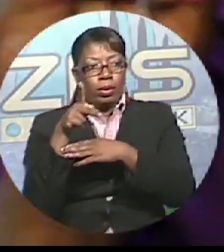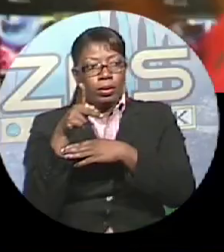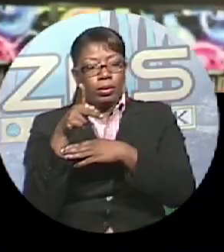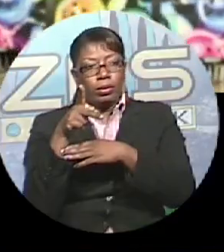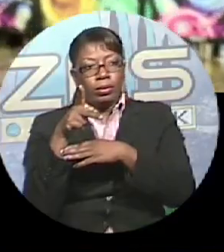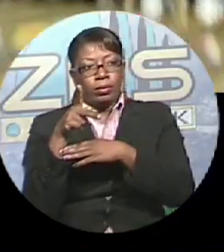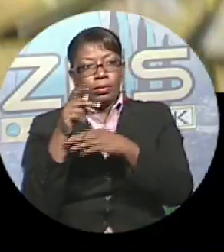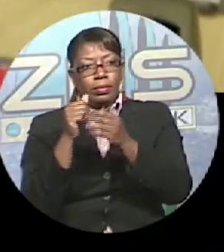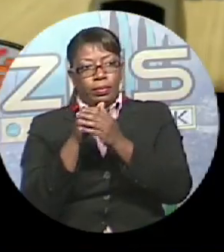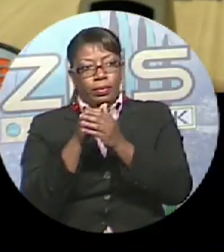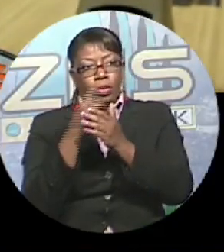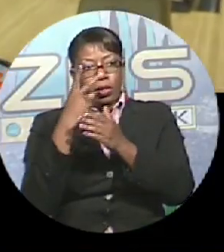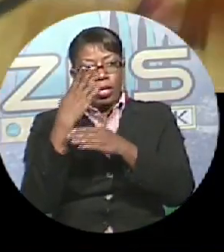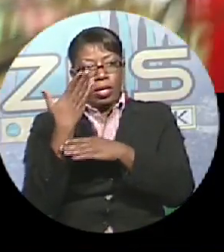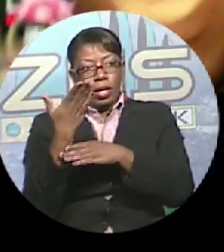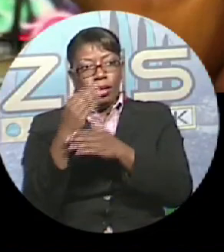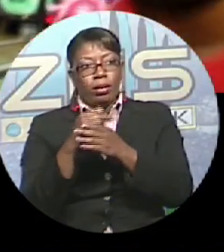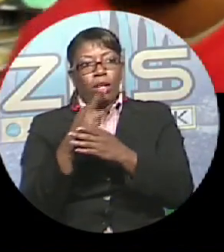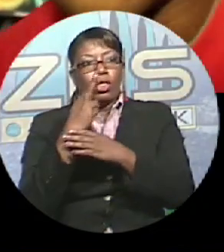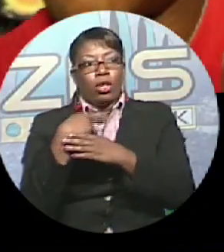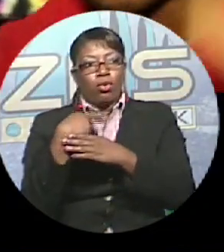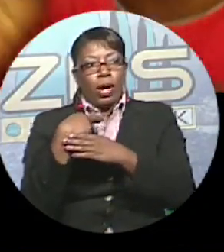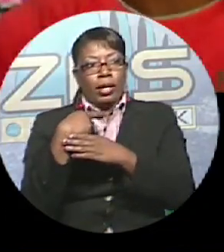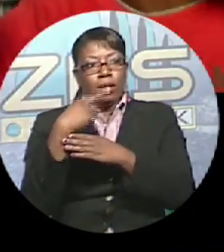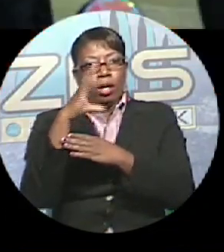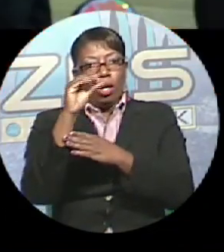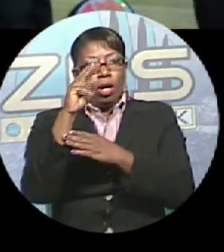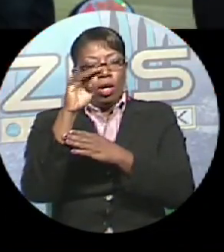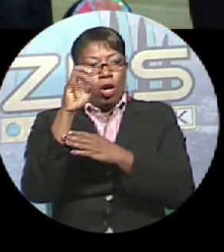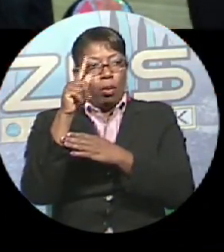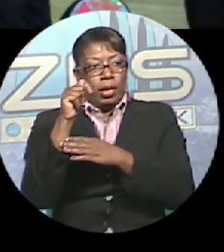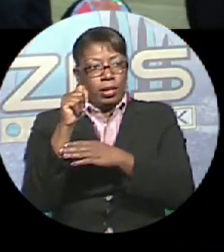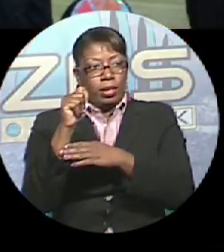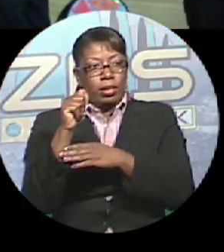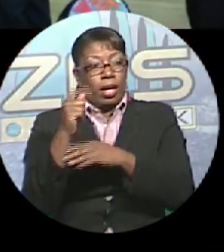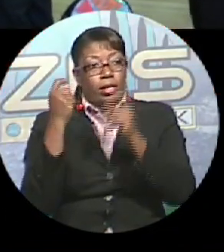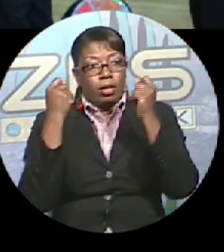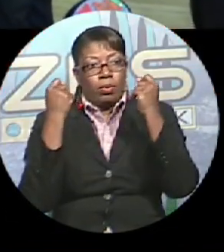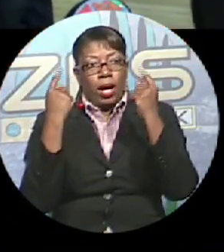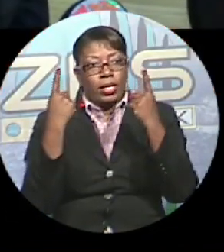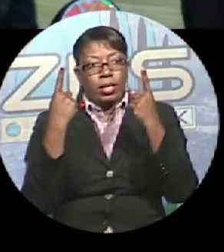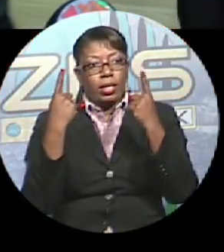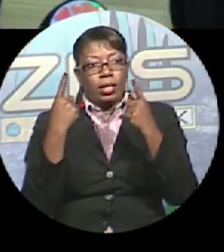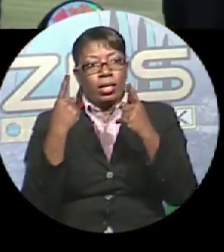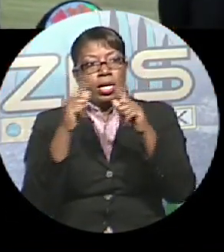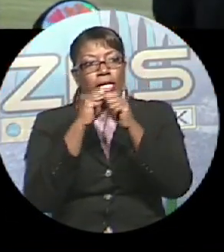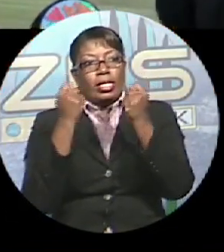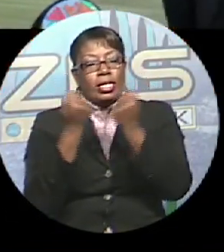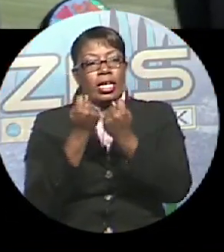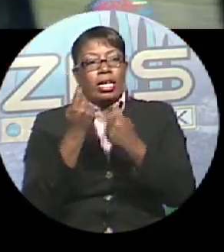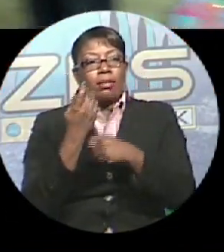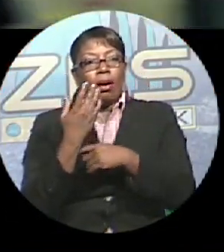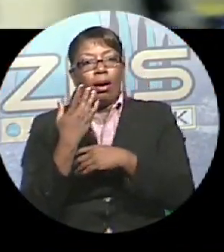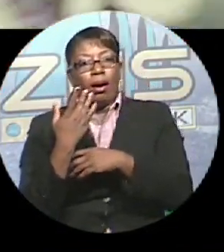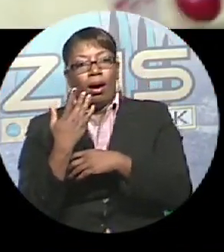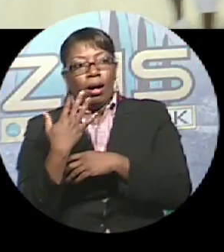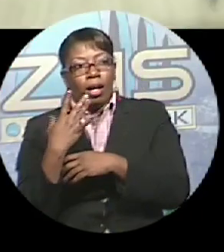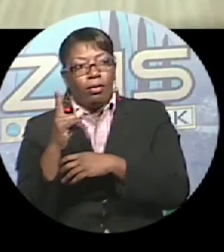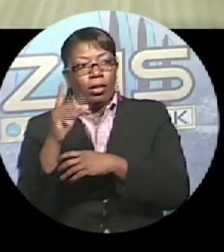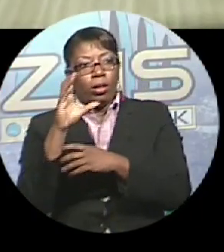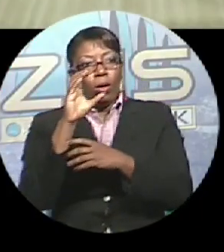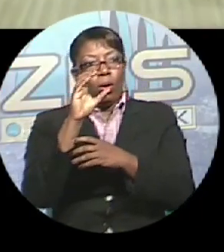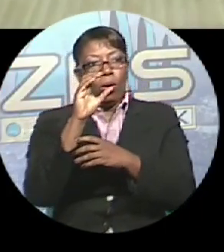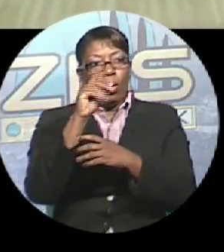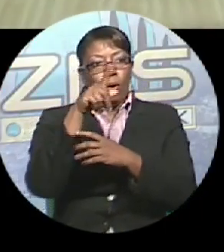and Jimenita. The Red Comets, Chris and Amaliko. And surprisingly, Team Colorful in the running as well with Opal